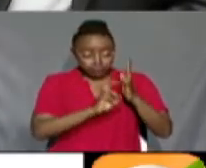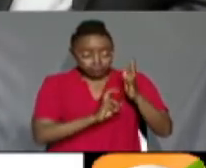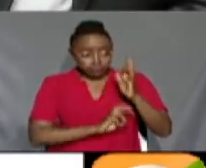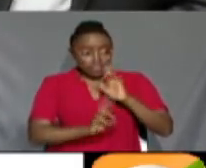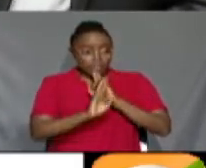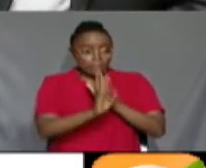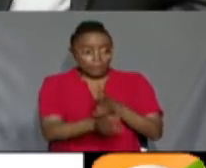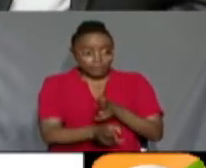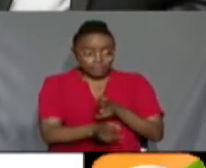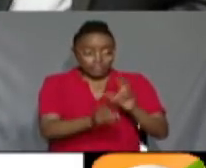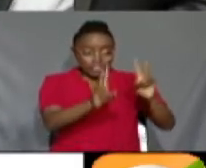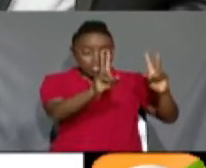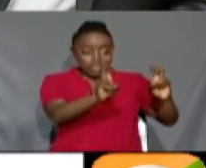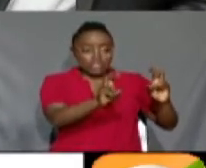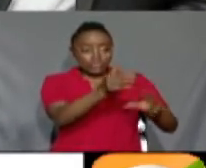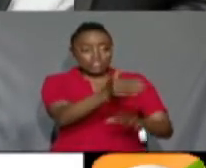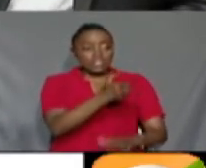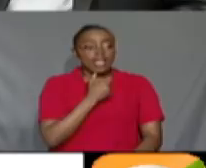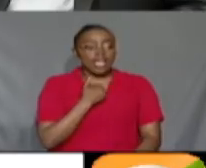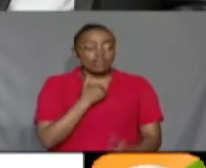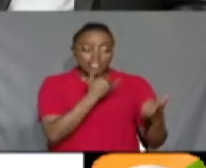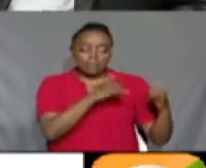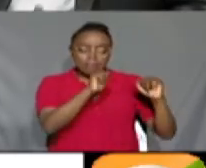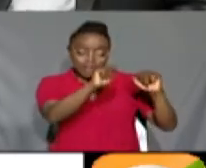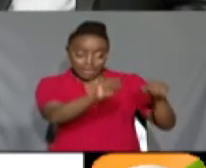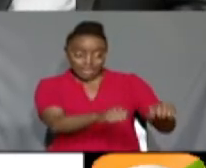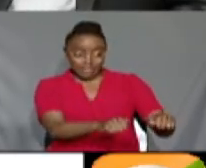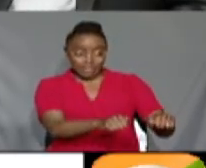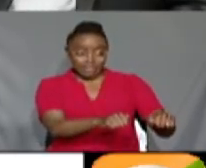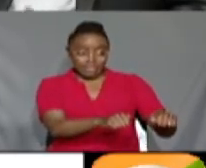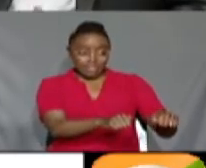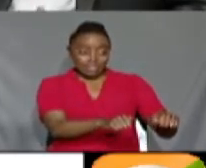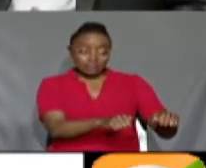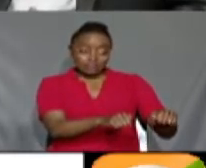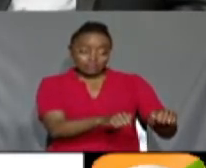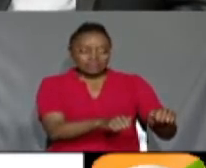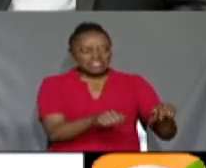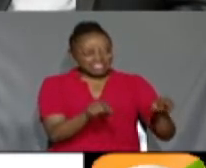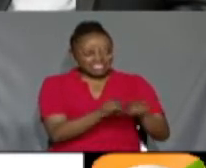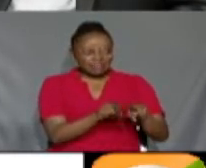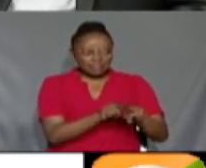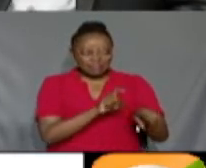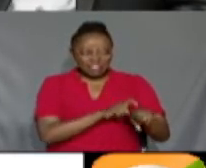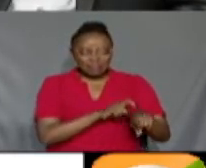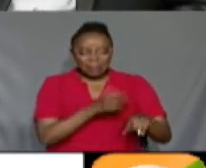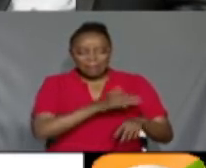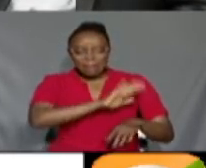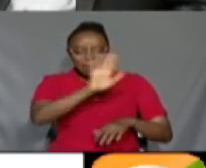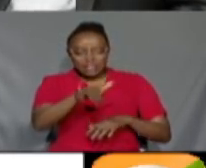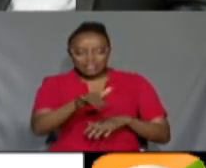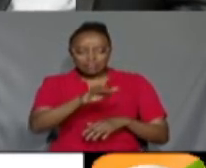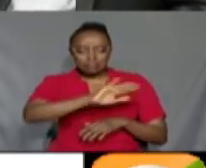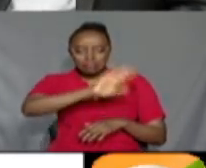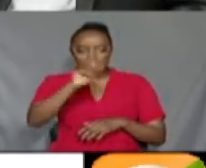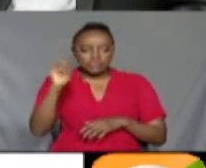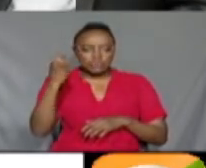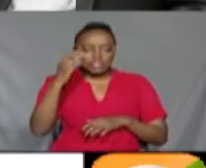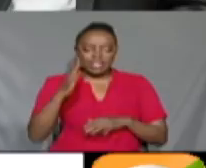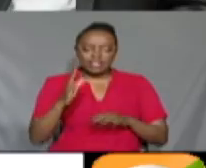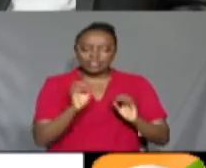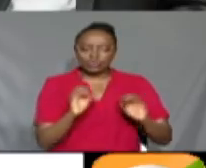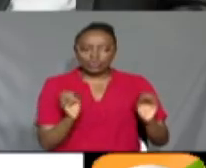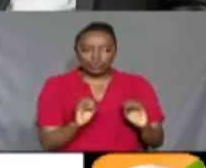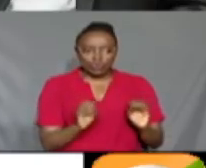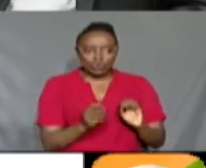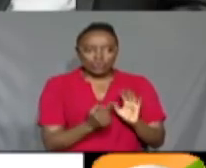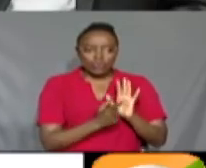it, there are issues that are implementable and can be implemented immediately without even going back to Kenya. And for example, is like